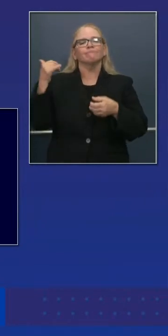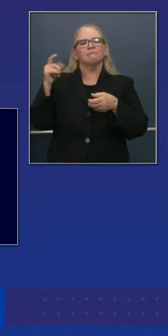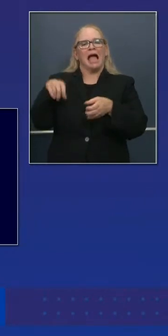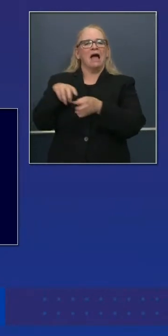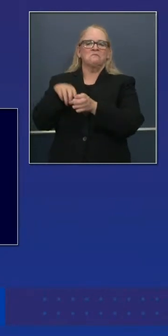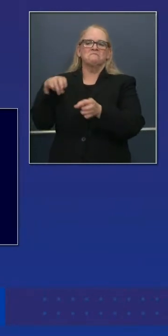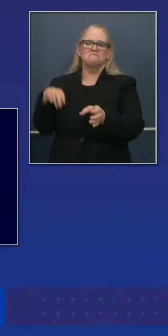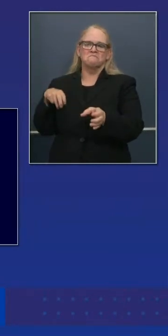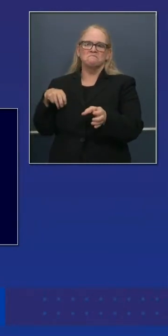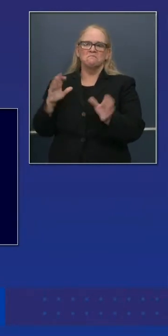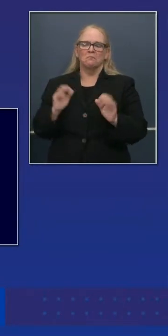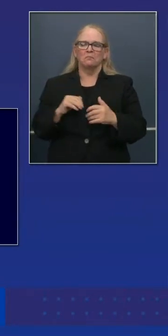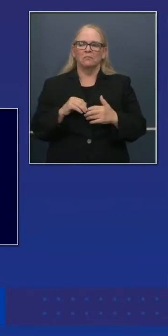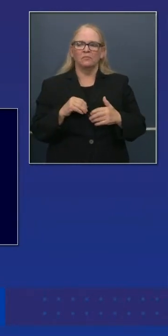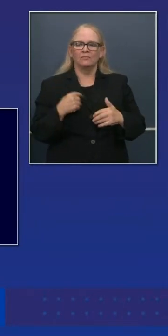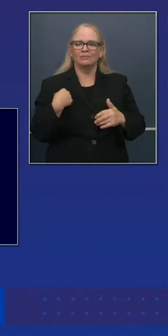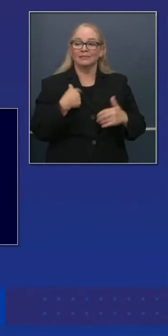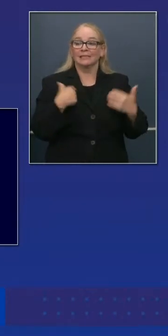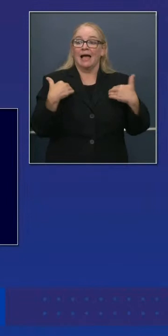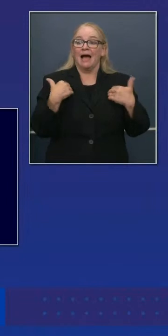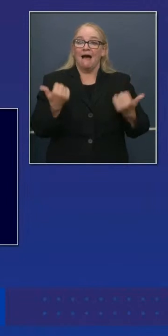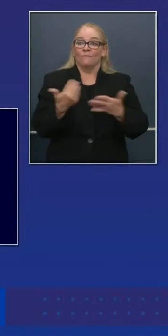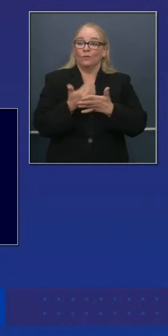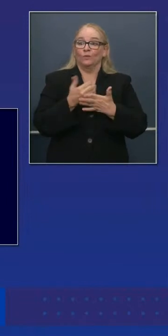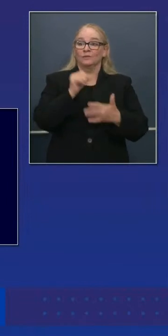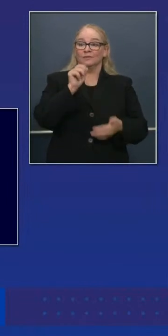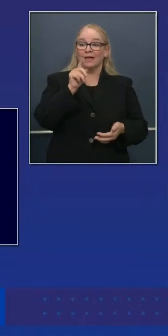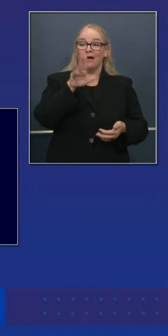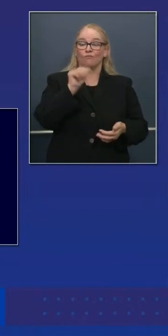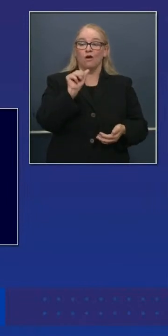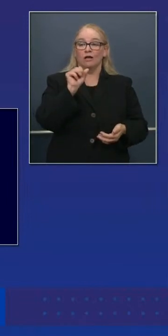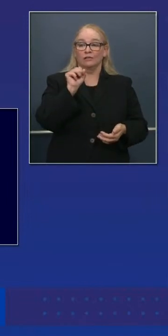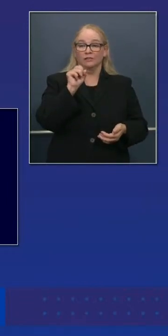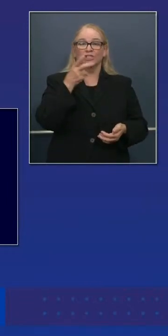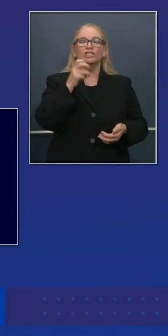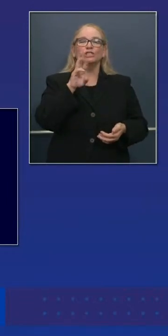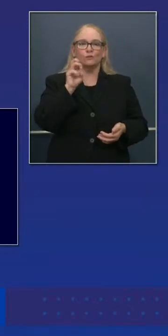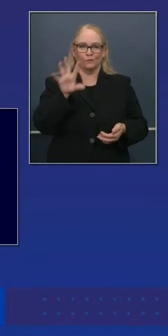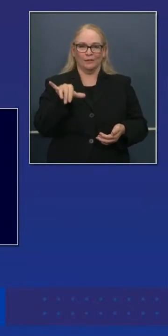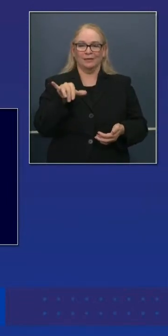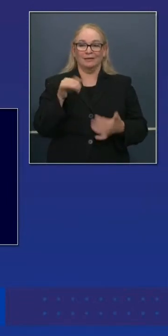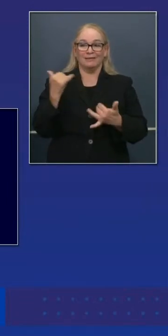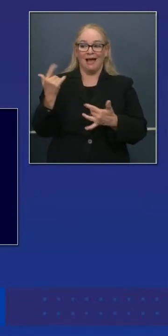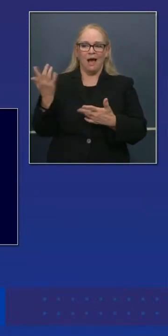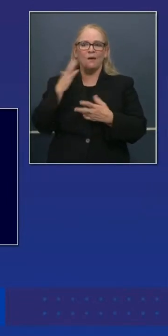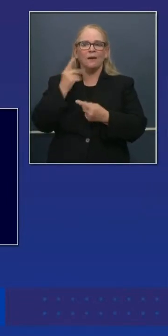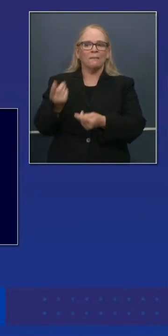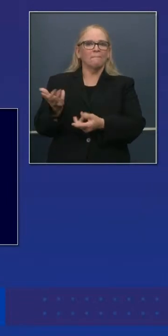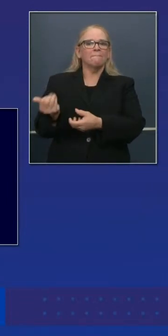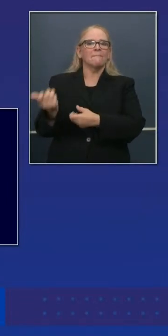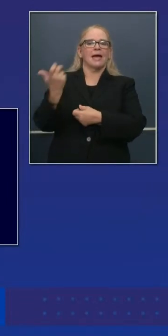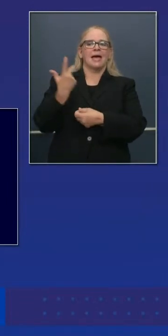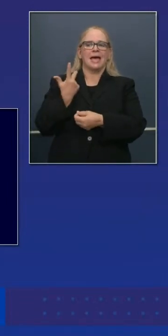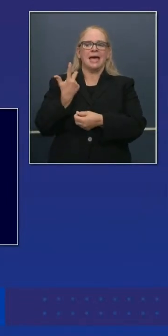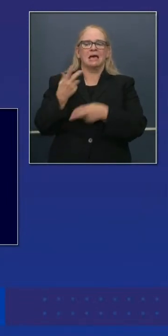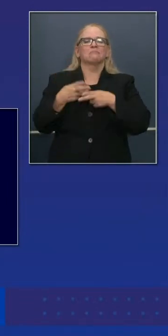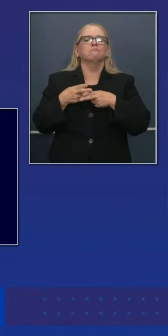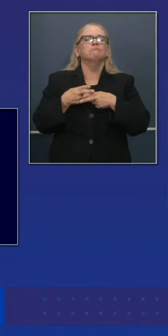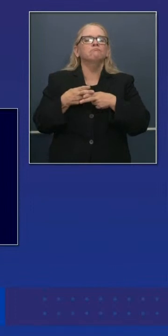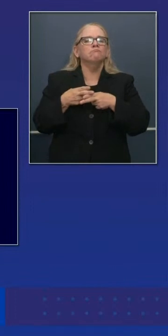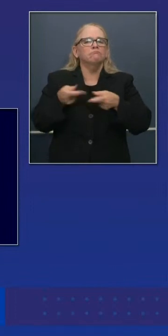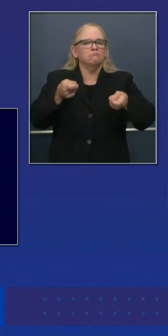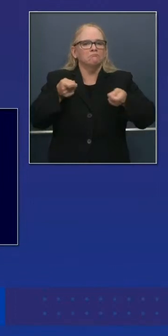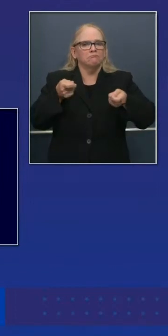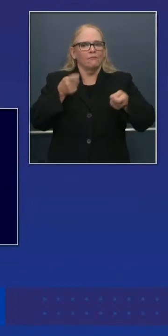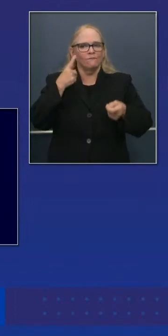like Ms. Sandra Shuri, who's coming back to state government to help be our acting director of the California